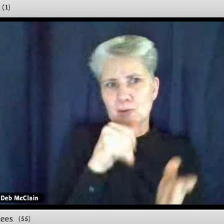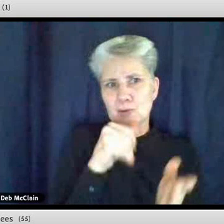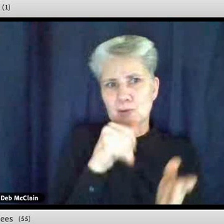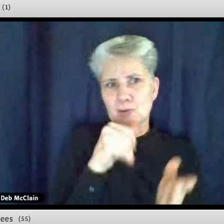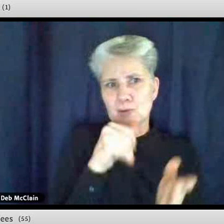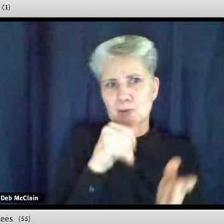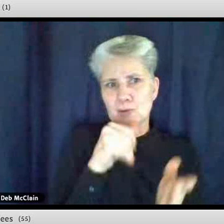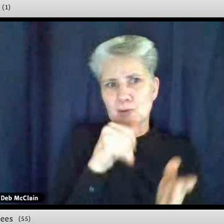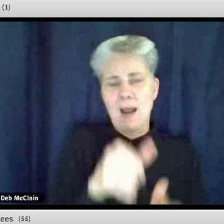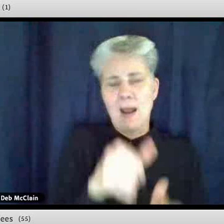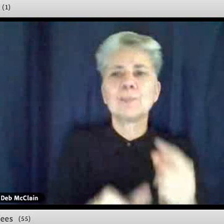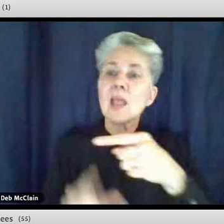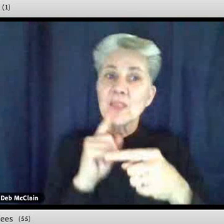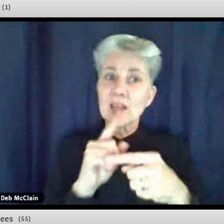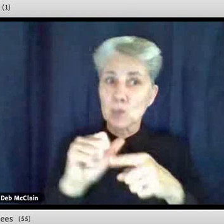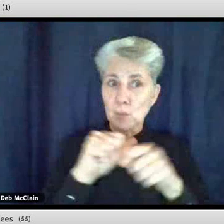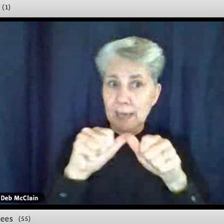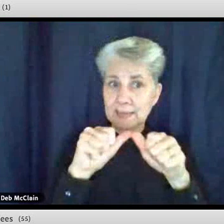is definitely not him.